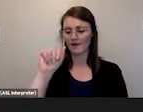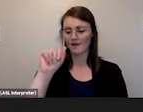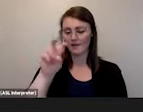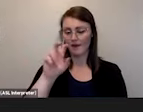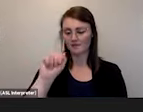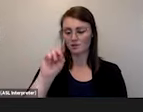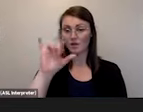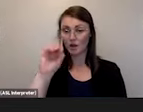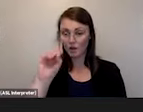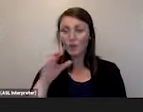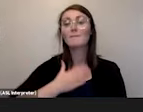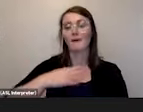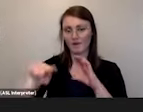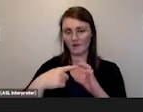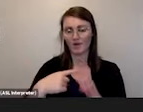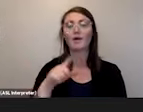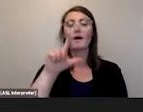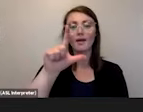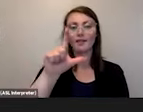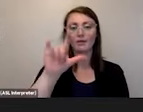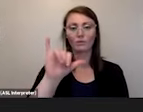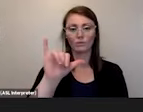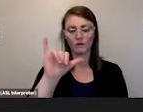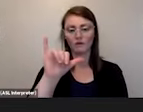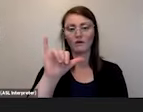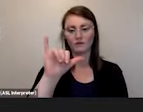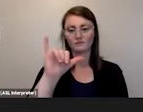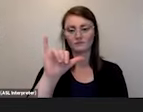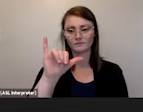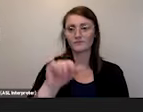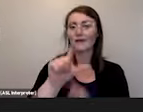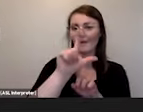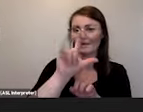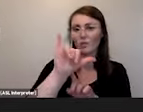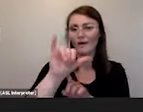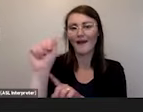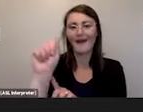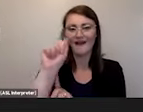my email address is ly, so ly at